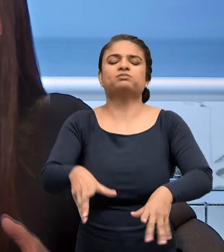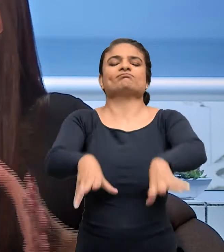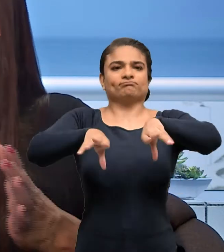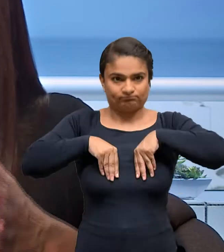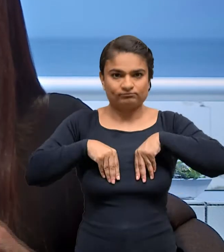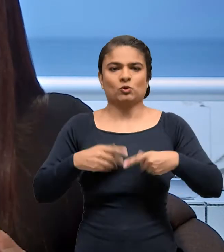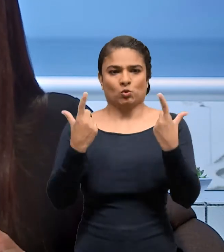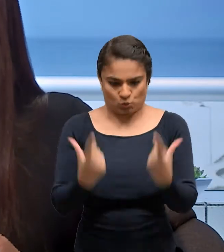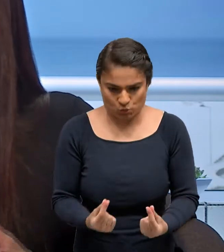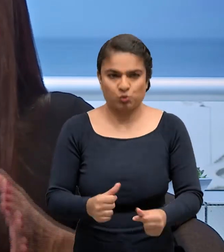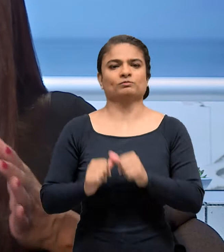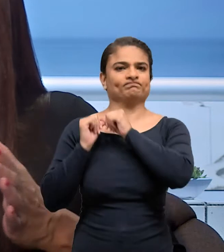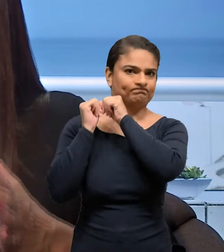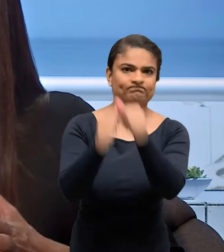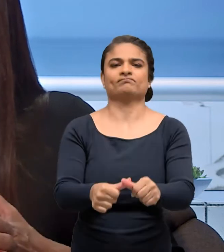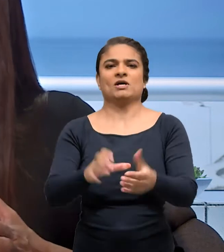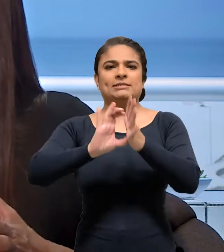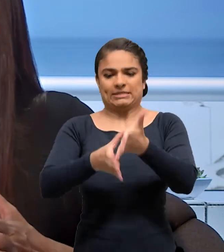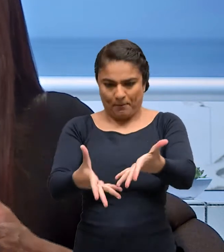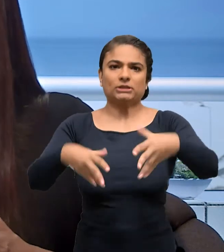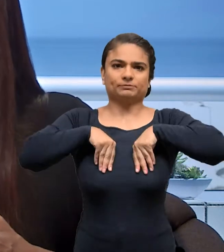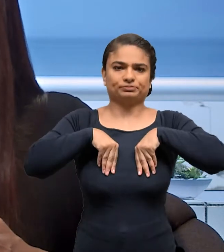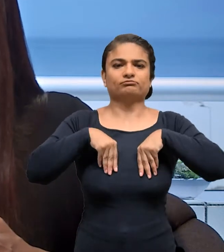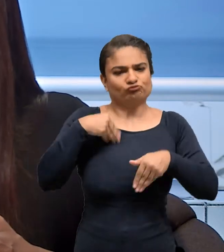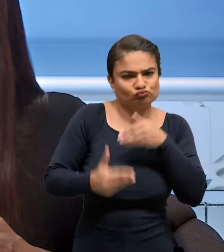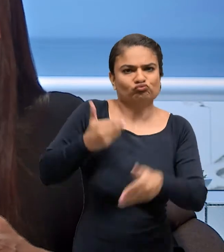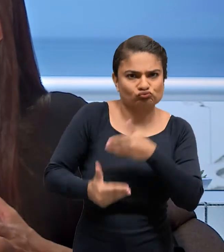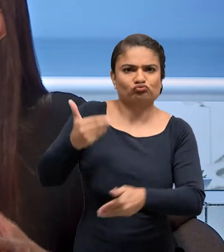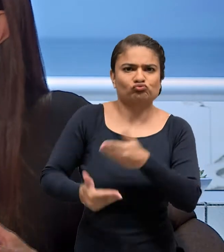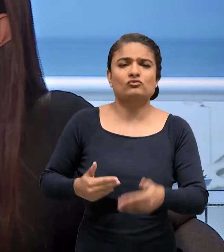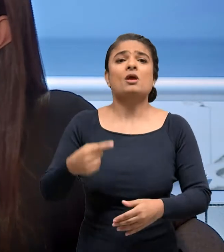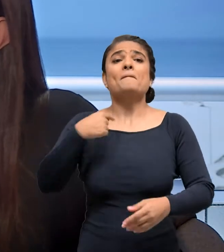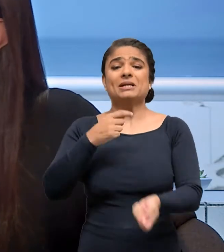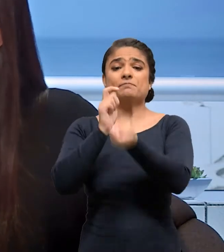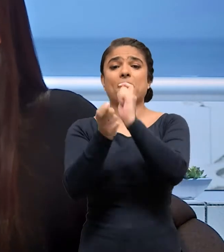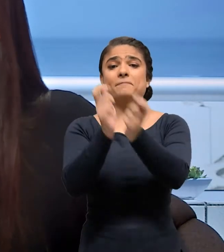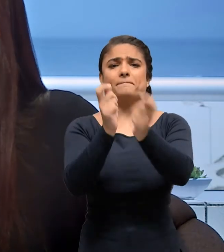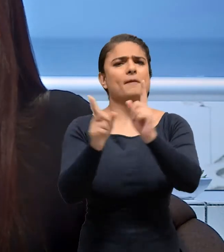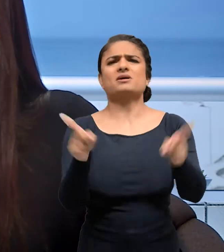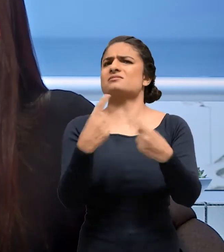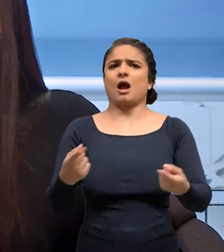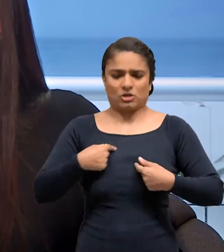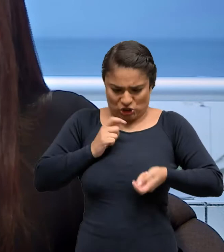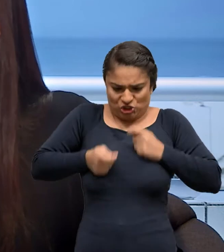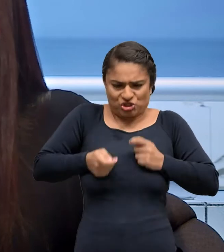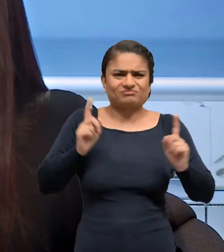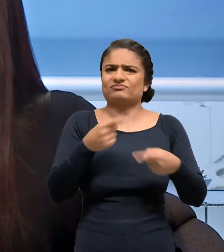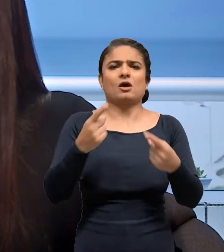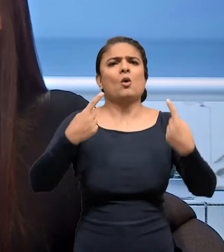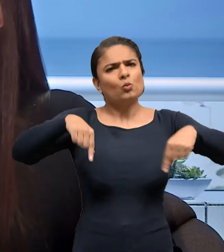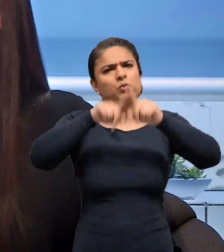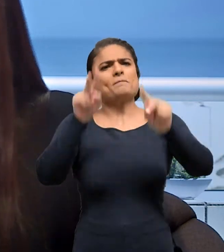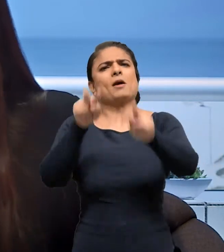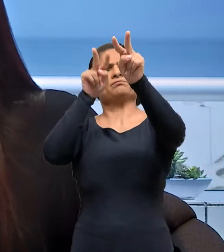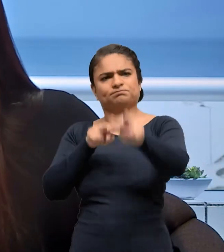child with a disability. If your child has become disabled, or if you are a viewer that has